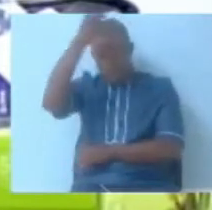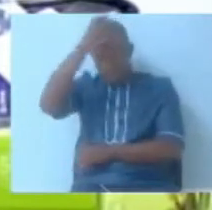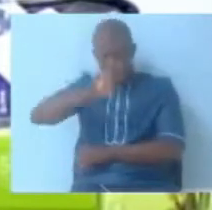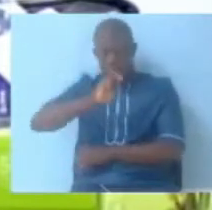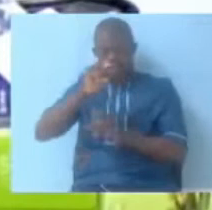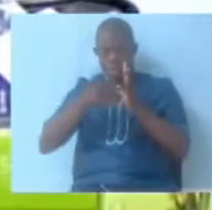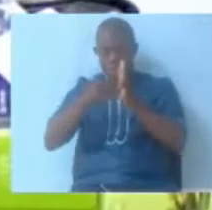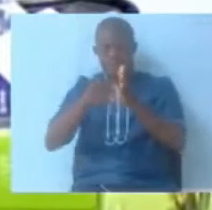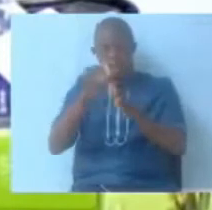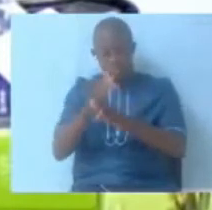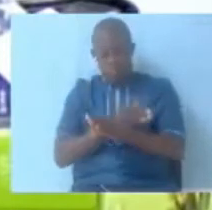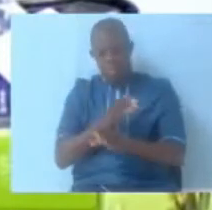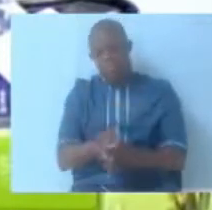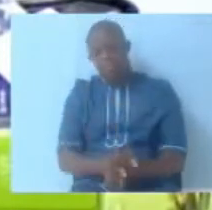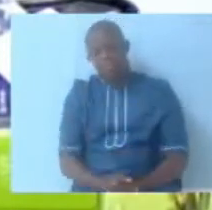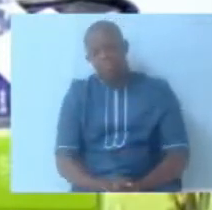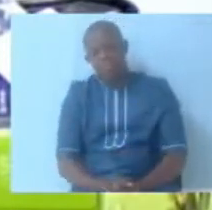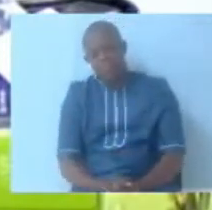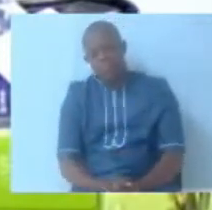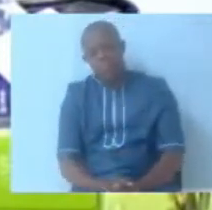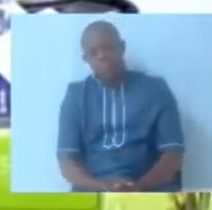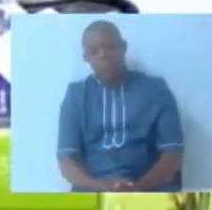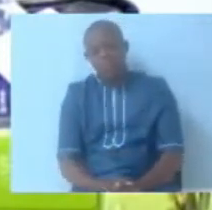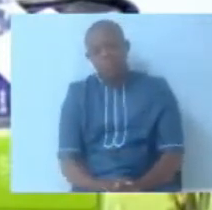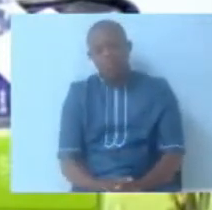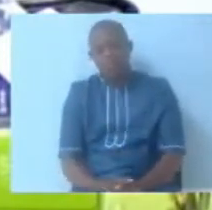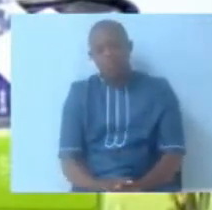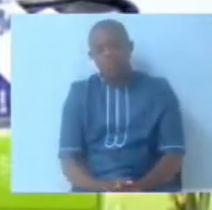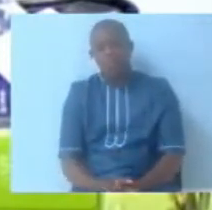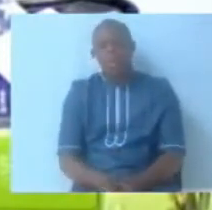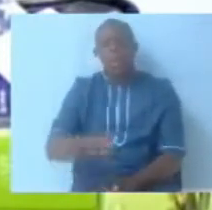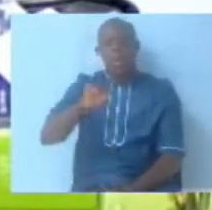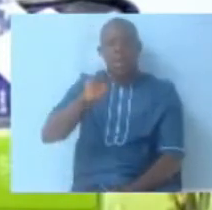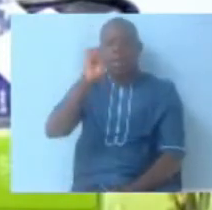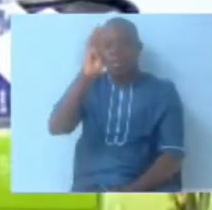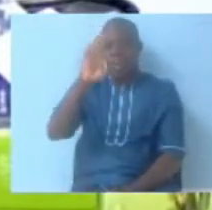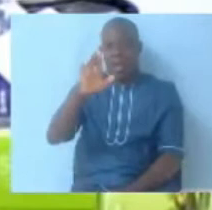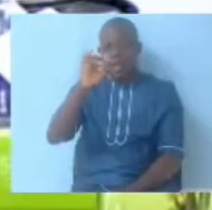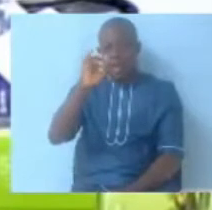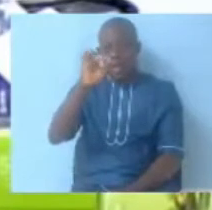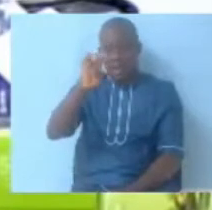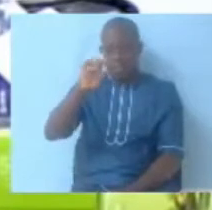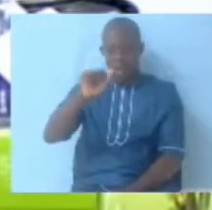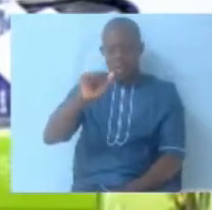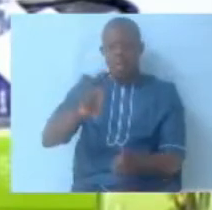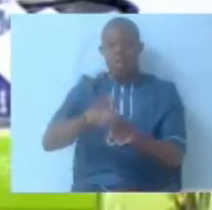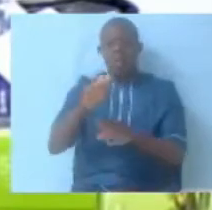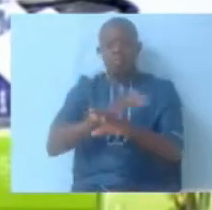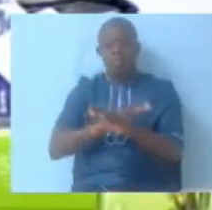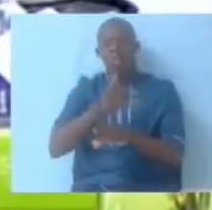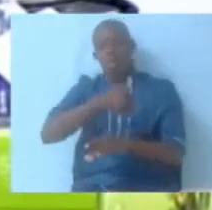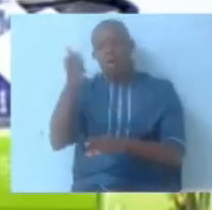tankada bundale la dun kokola ina atake Inspector General of Police la karo. Ibrahim Achongan was a gendarmerie officer and Keba Diba